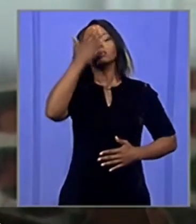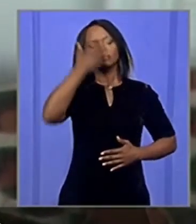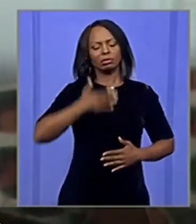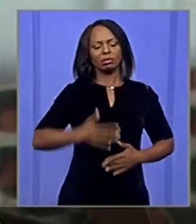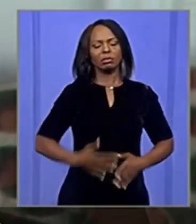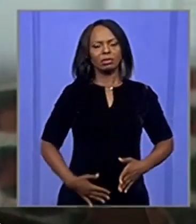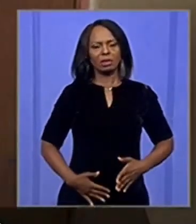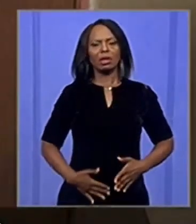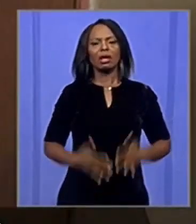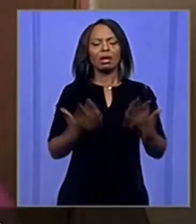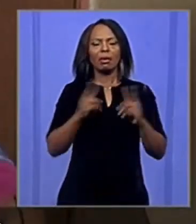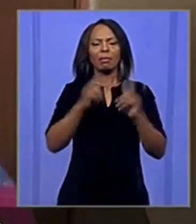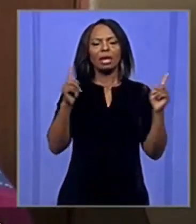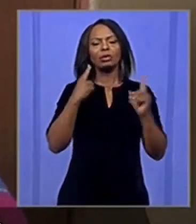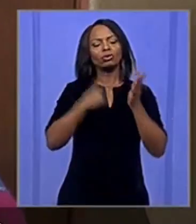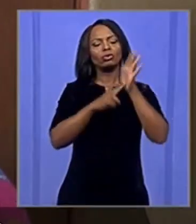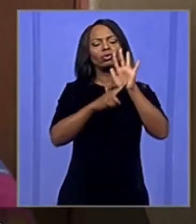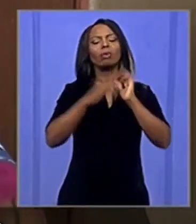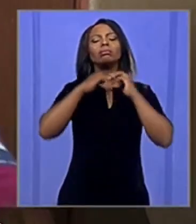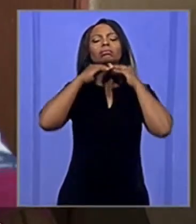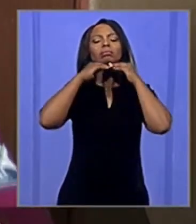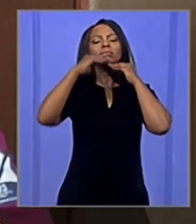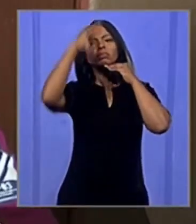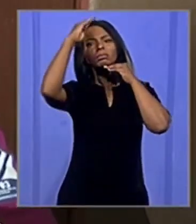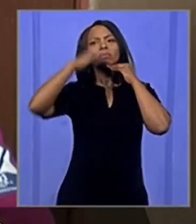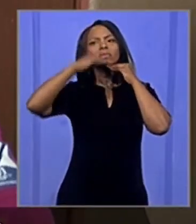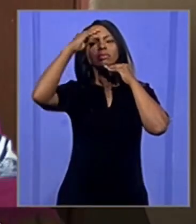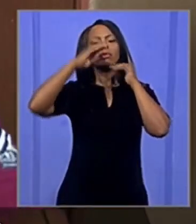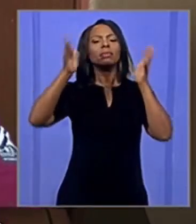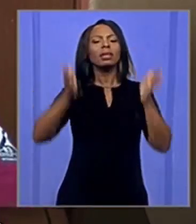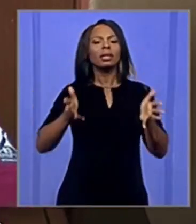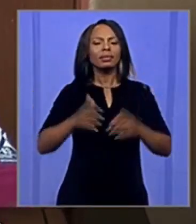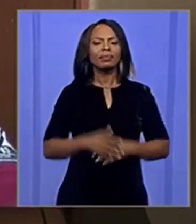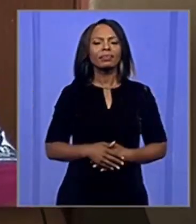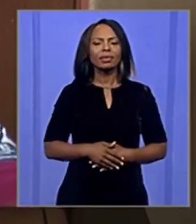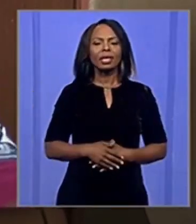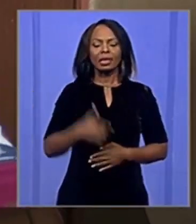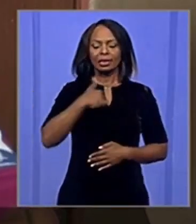gagwe. But the only thing is na is auntie wa hae ke batla